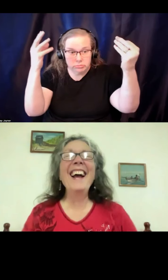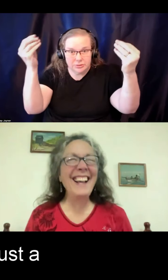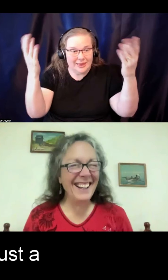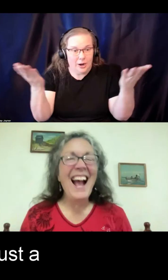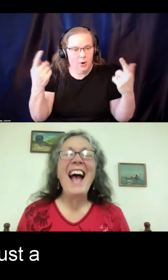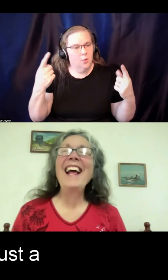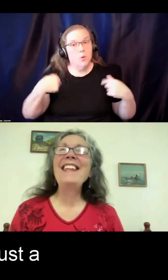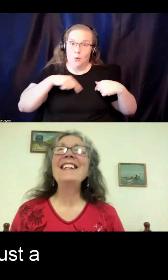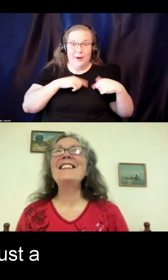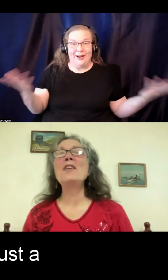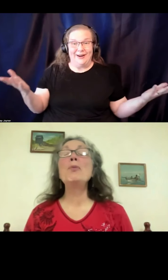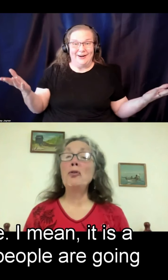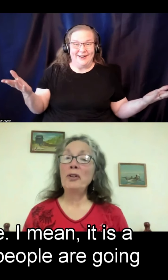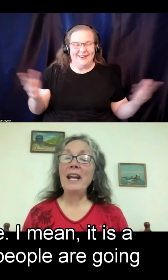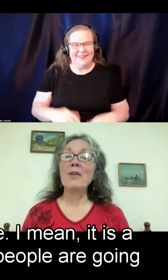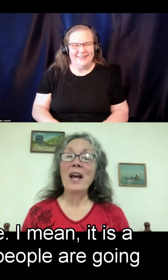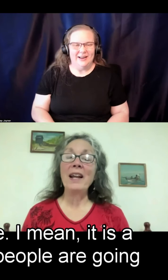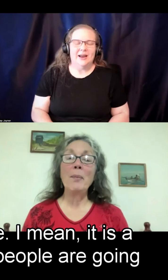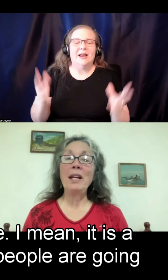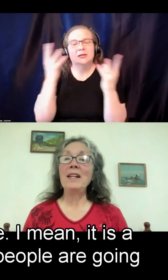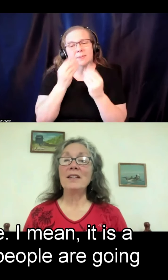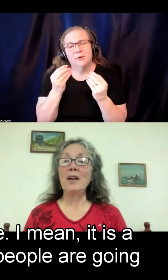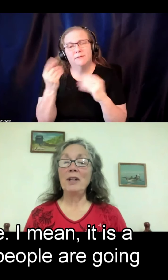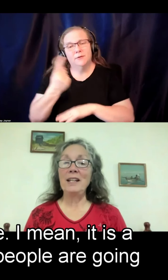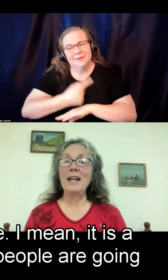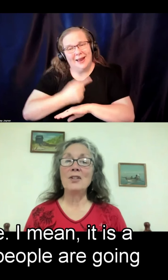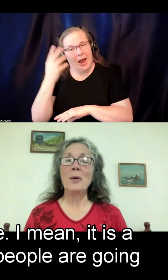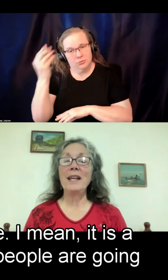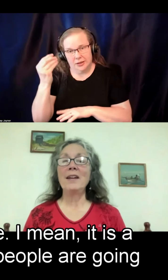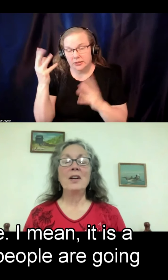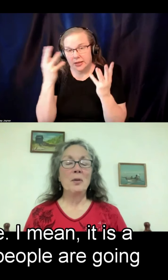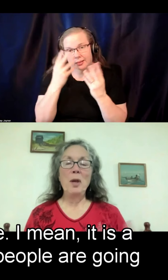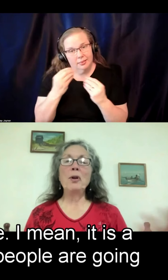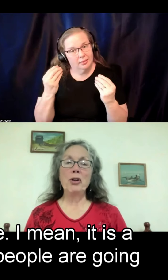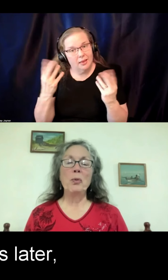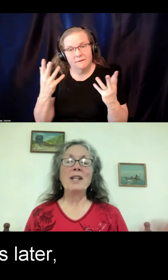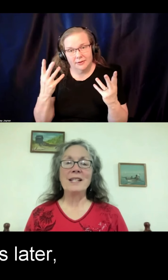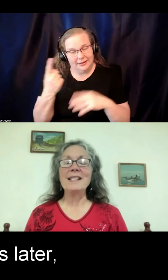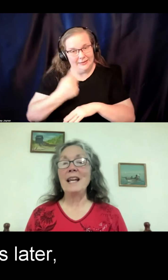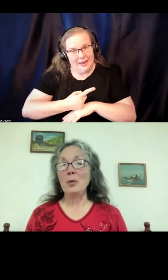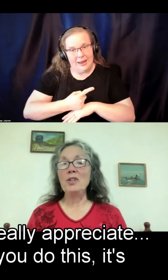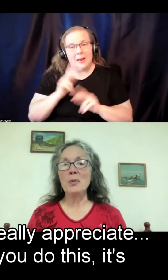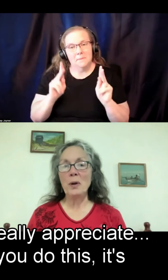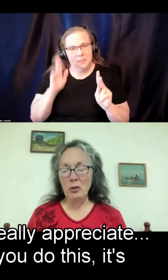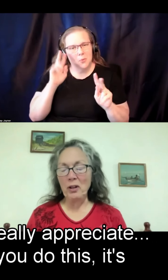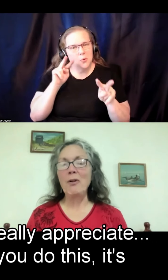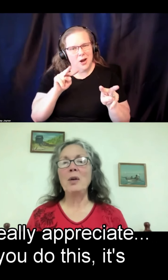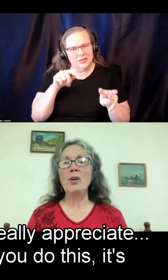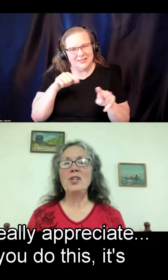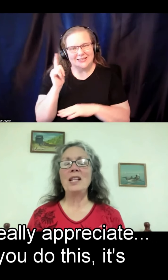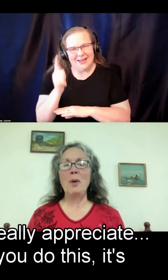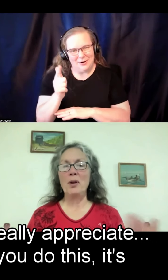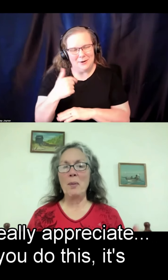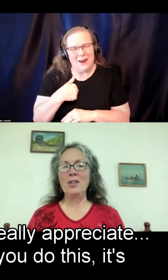here. We're here. And I think it's just a beautiful day outside. I mean, it is a lovely day. So I think Yeah. people are going to watch this later, which is wonderful. I